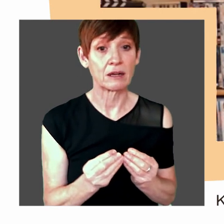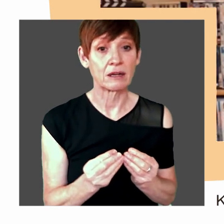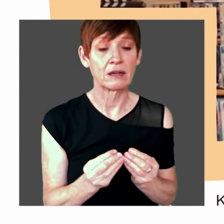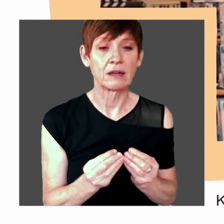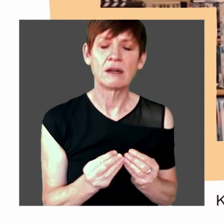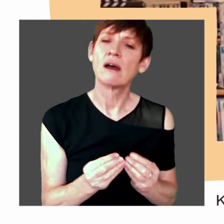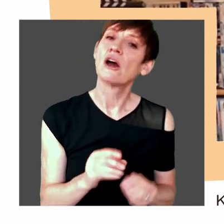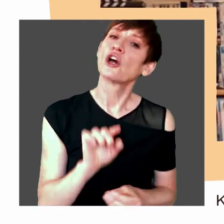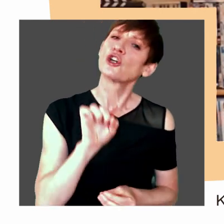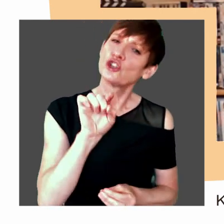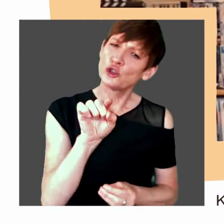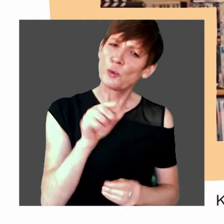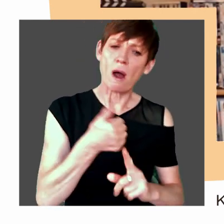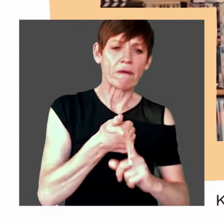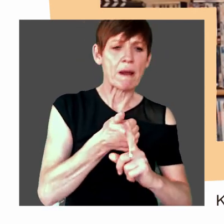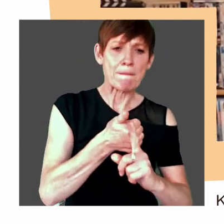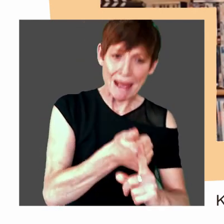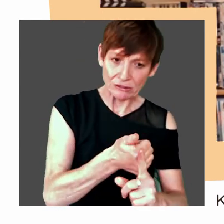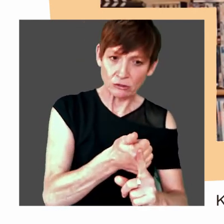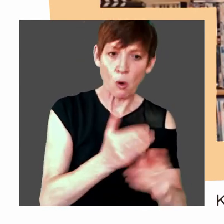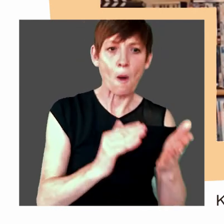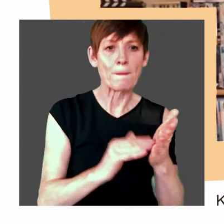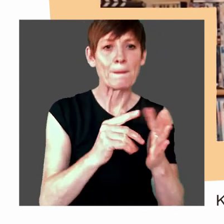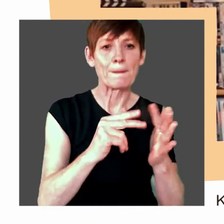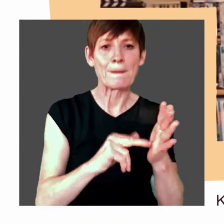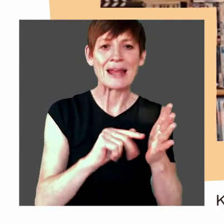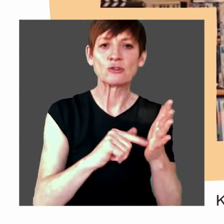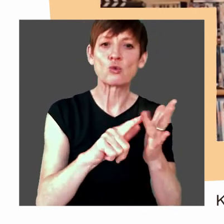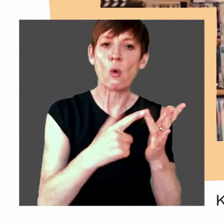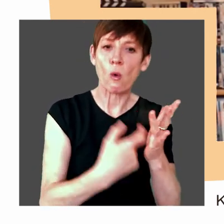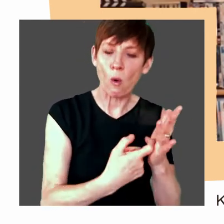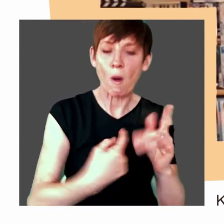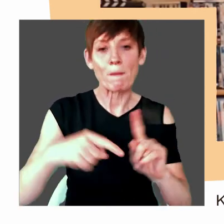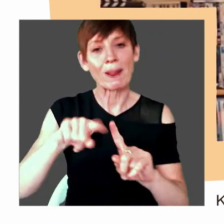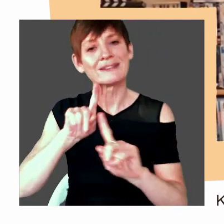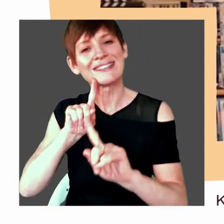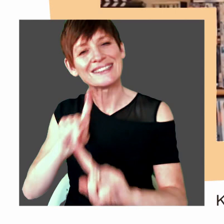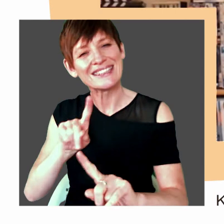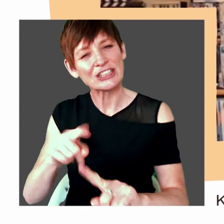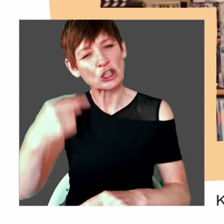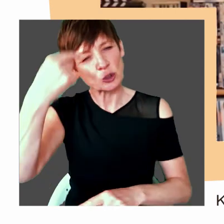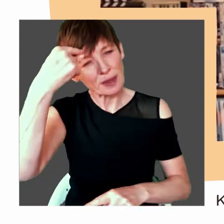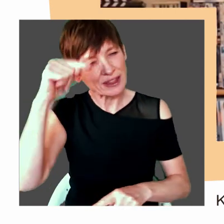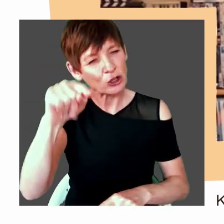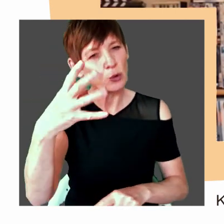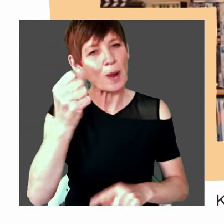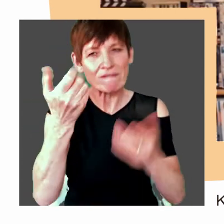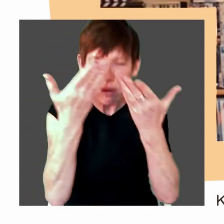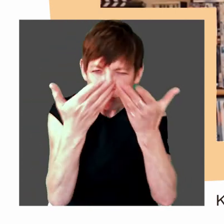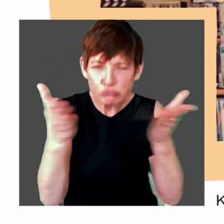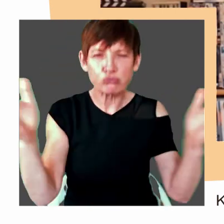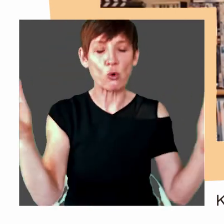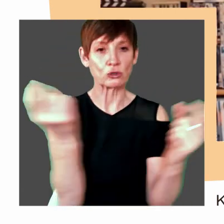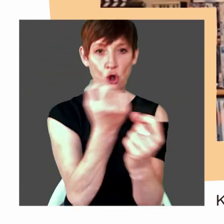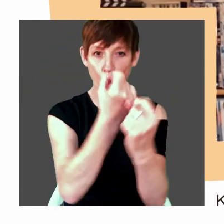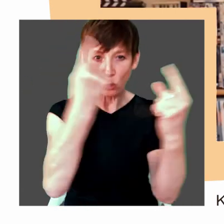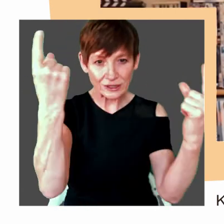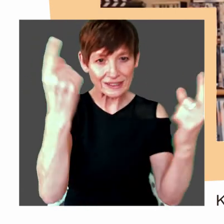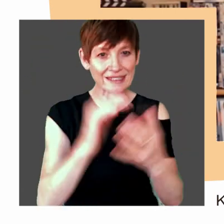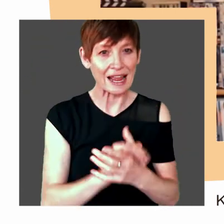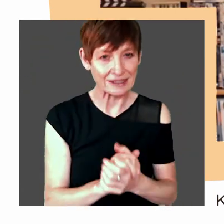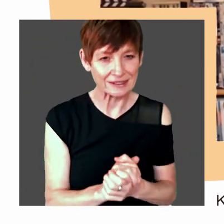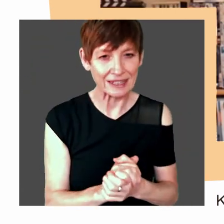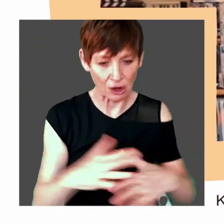Because you're a mentor and a teacher as well, so I imagine you have a kind of broader understanding of those networks that aren't just related to your own